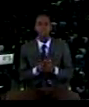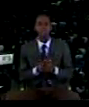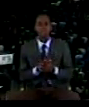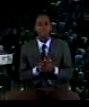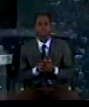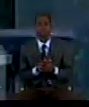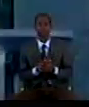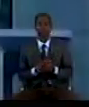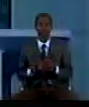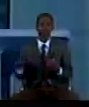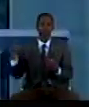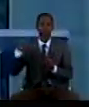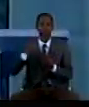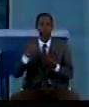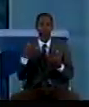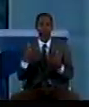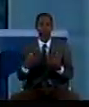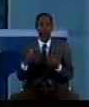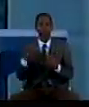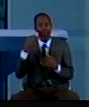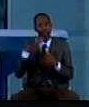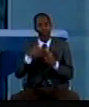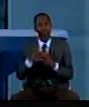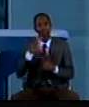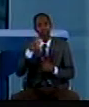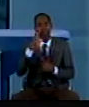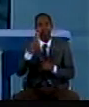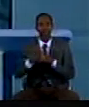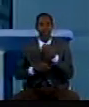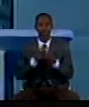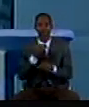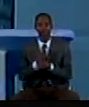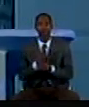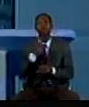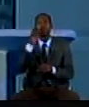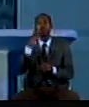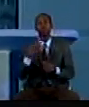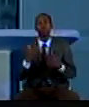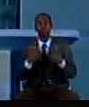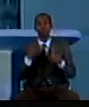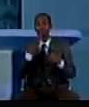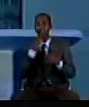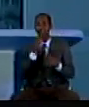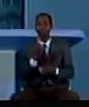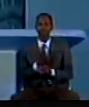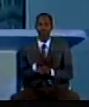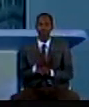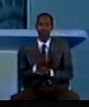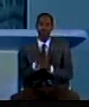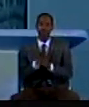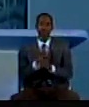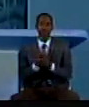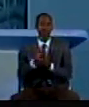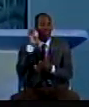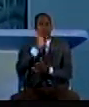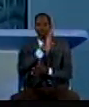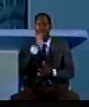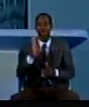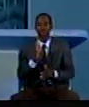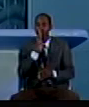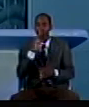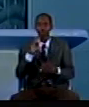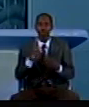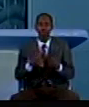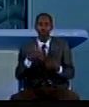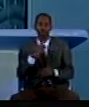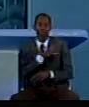Up to this now, after 34 years, God has been faithful that I have not been admitted into the hospital.